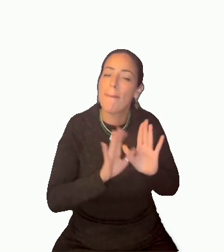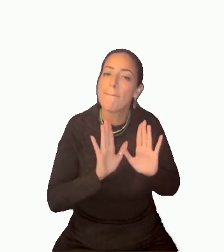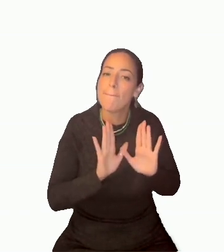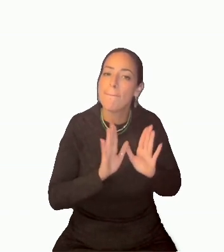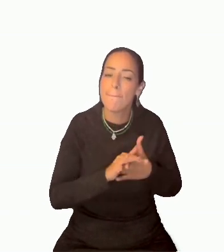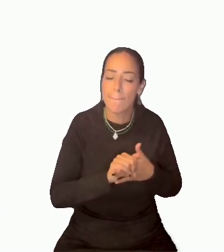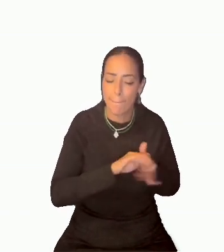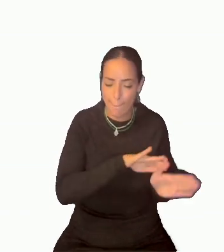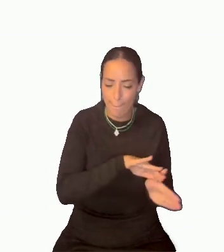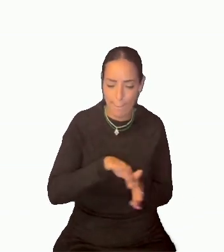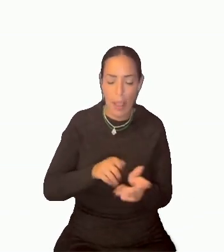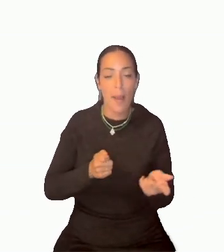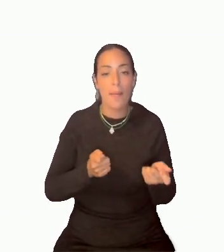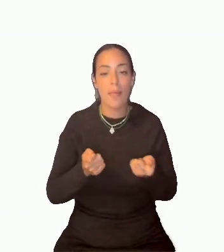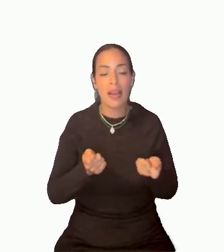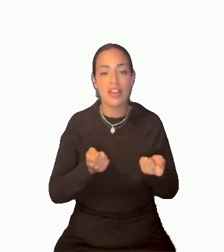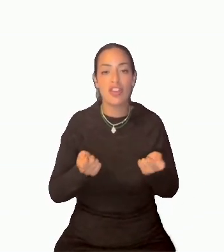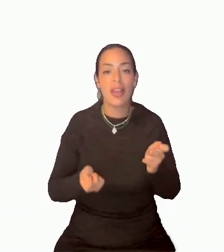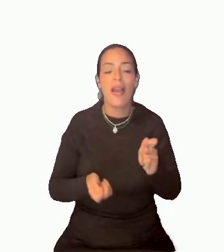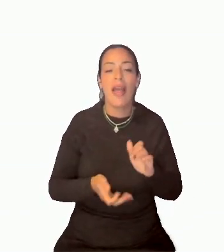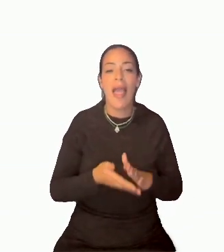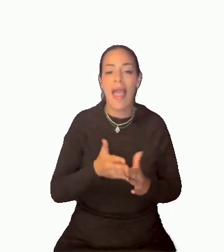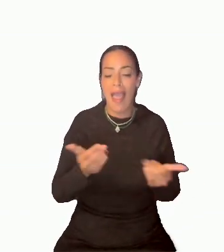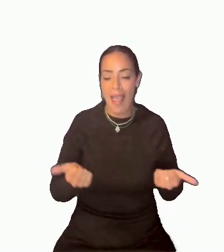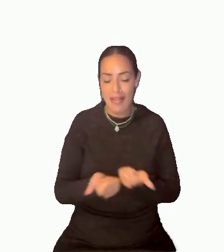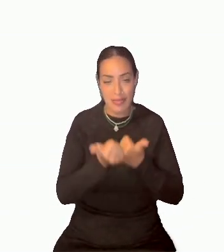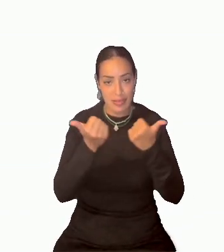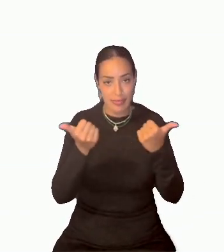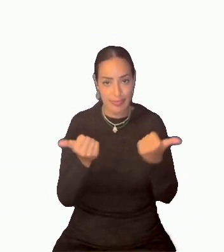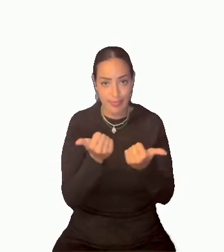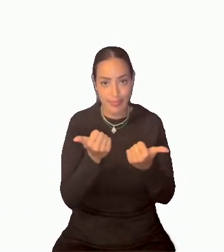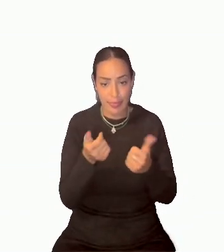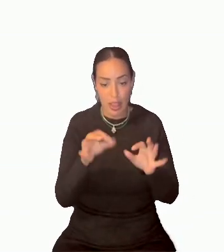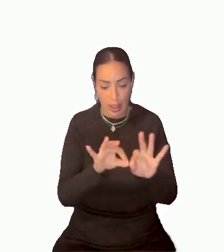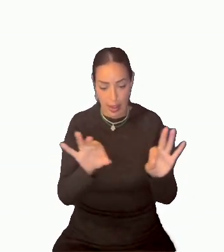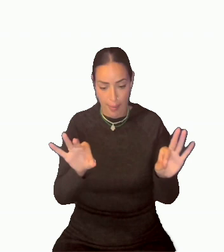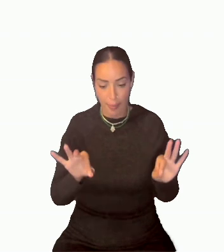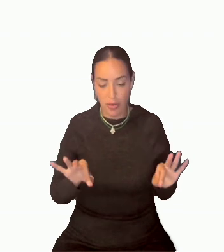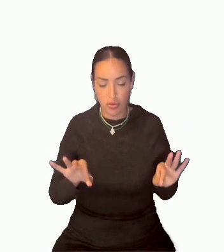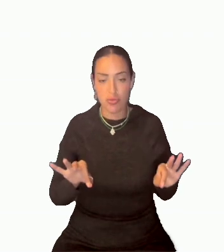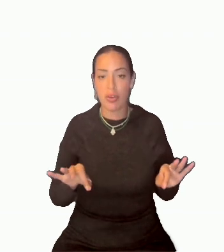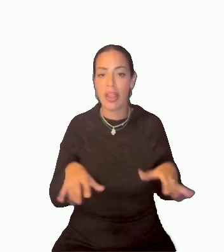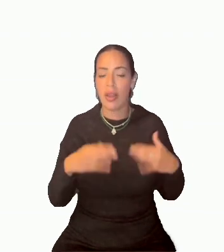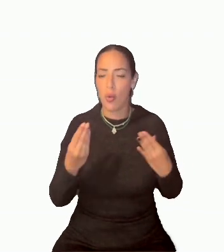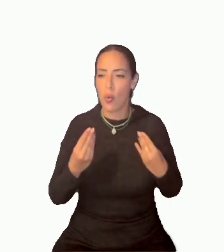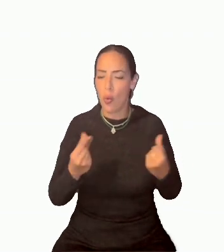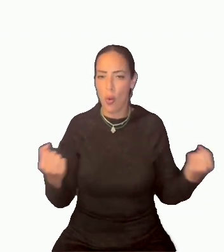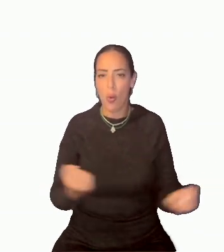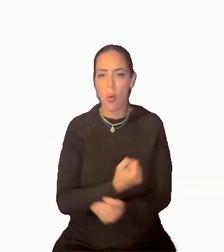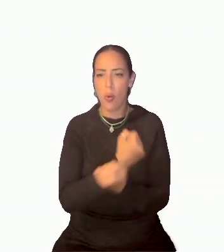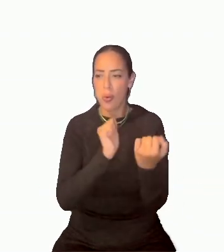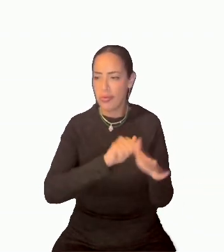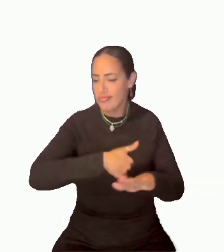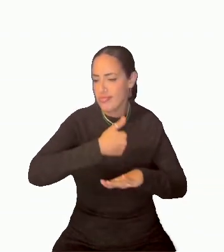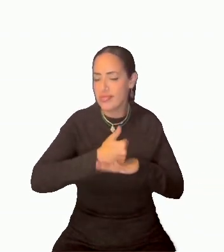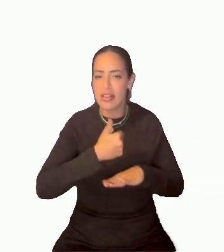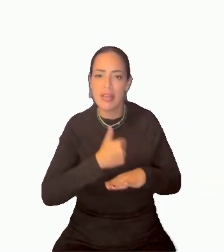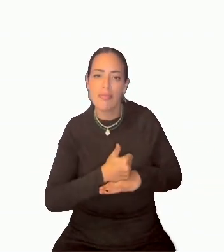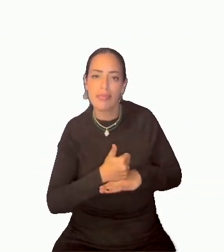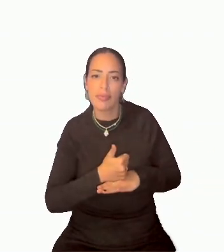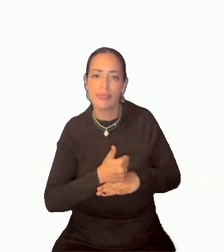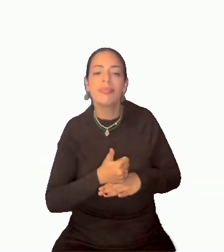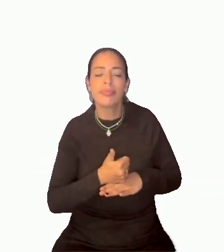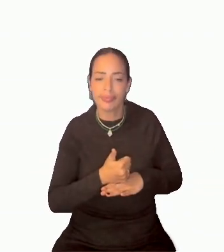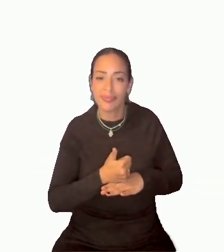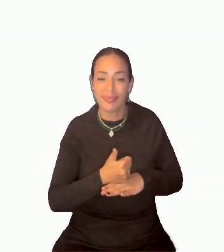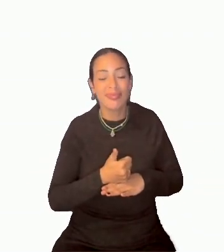Managing endings. No matter how effectively you implement boundaries around your role, or even how responsive bereaved families are to these,